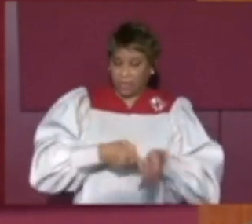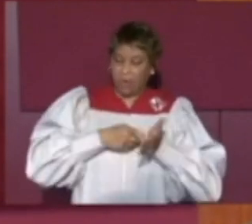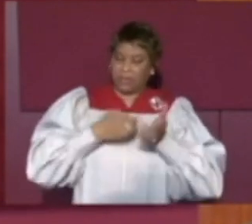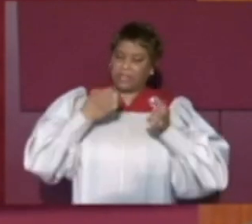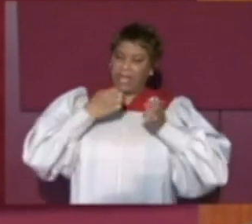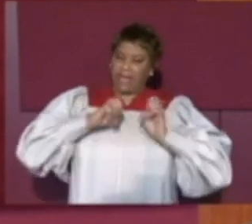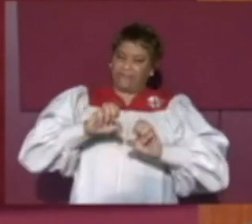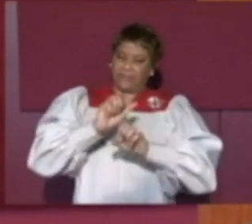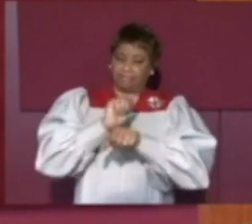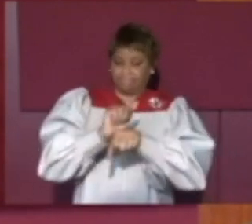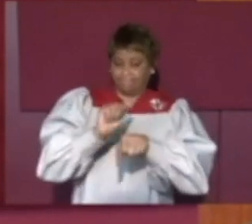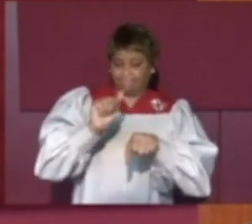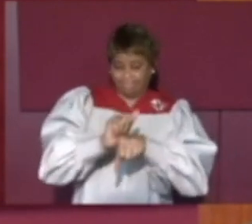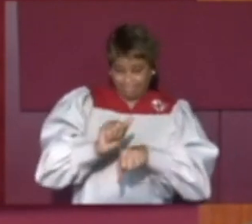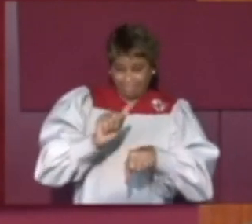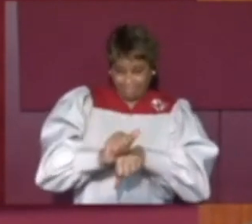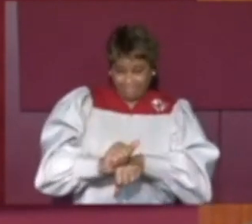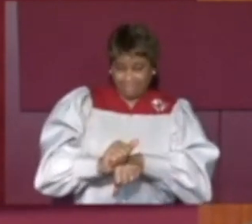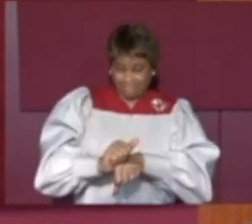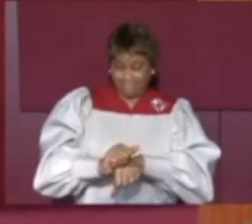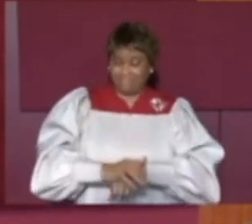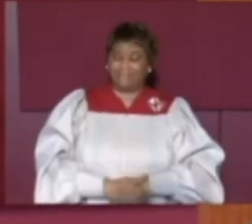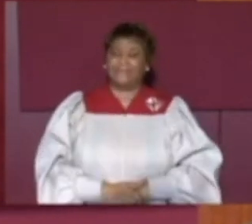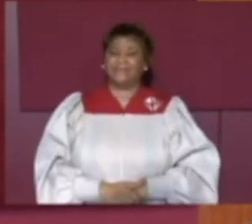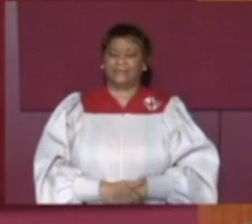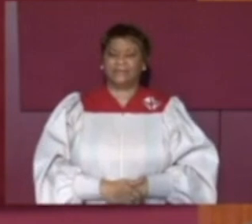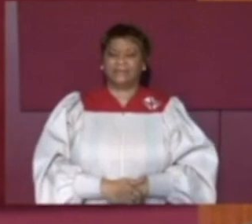effort. It takes work.